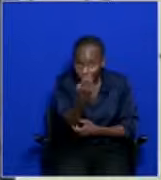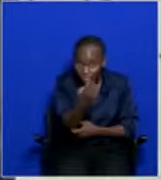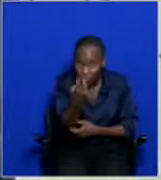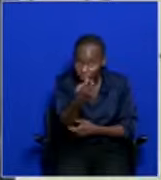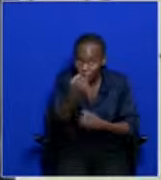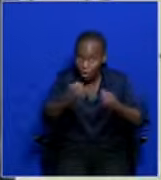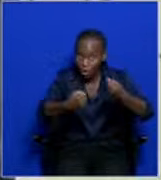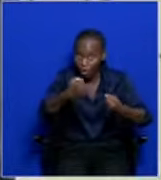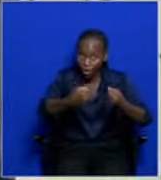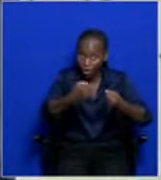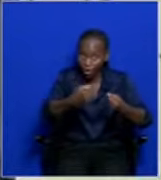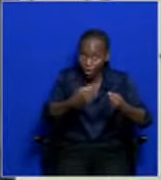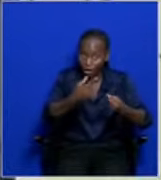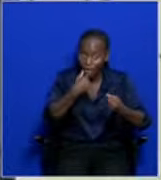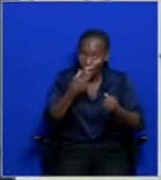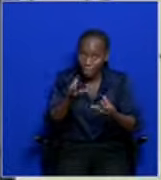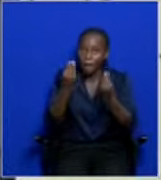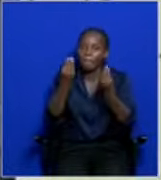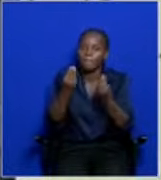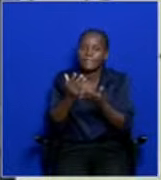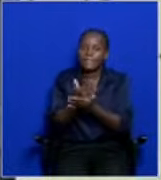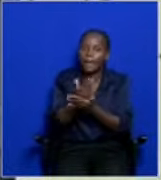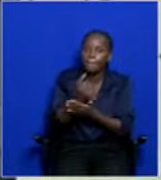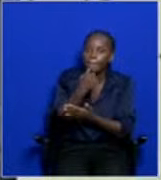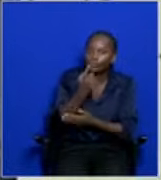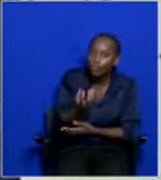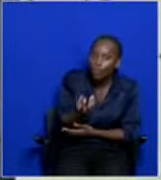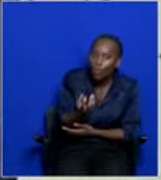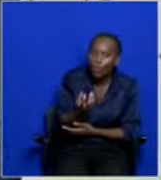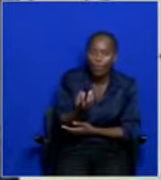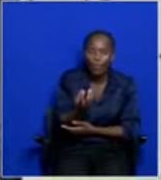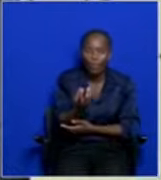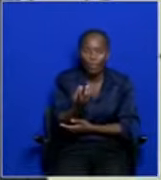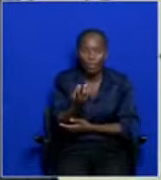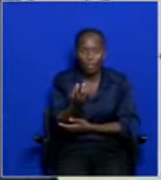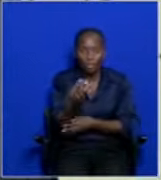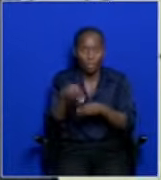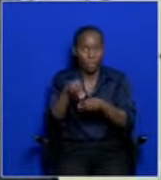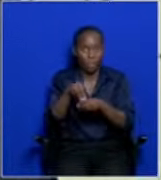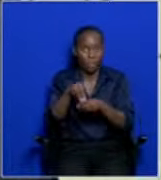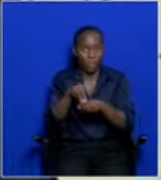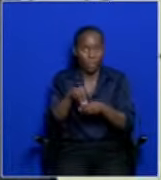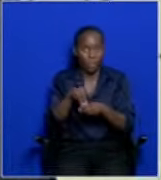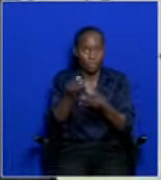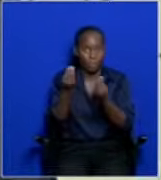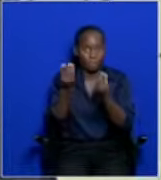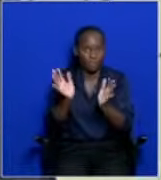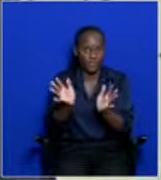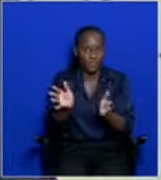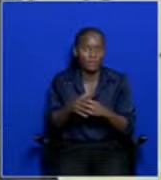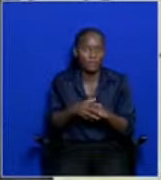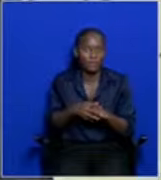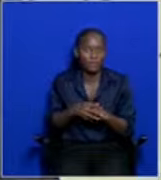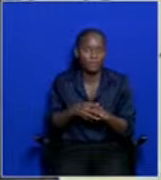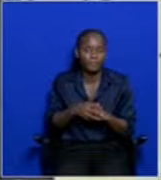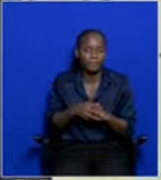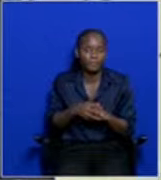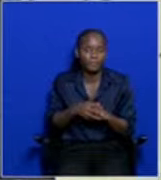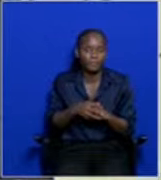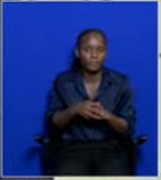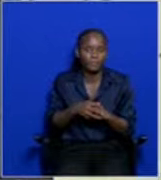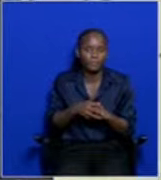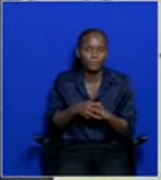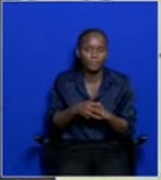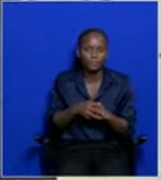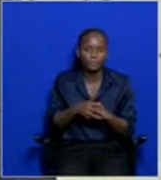some stones there inside. When we searched, I booked him out and came with